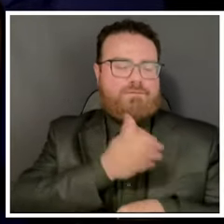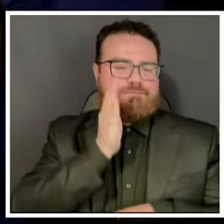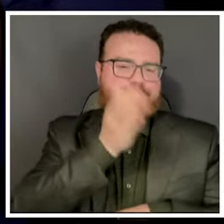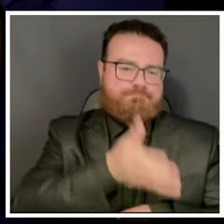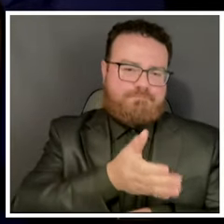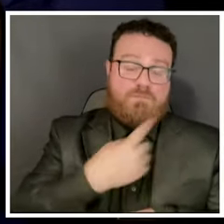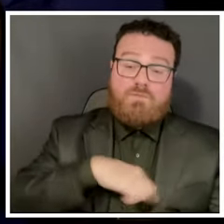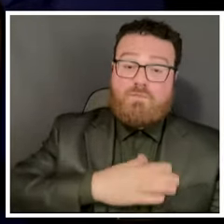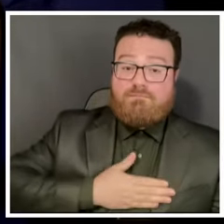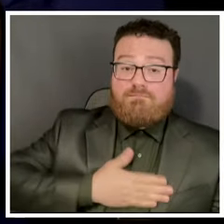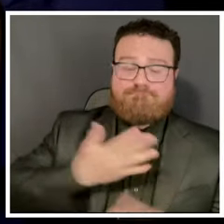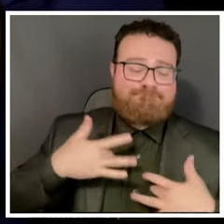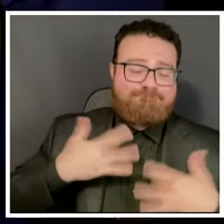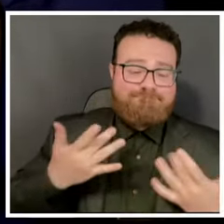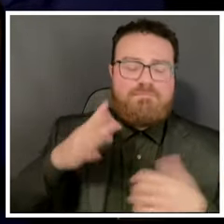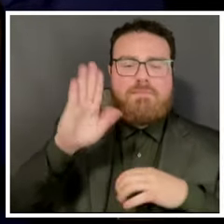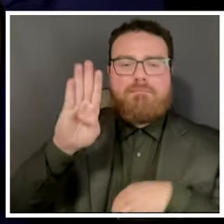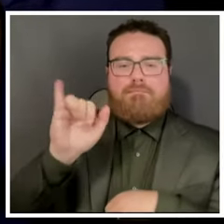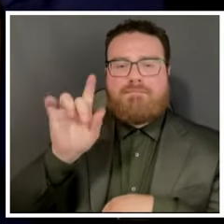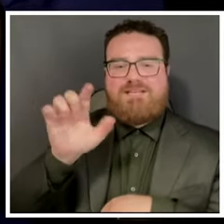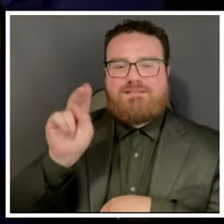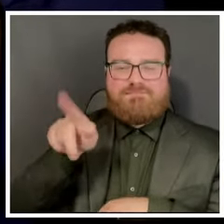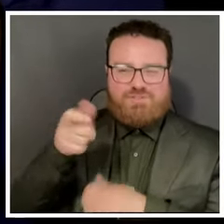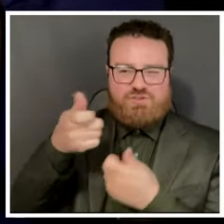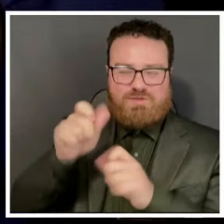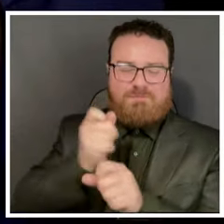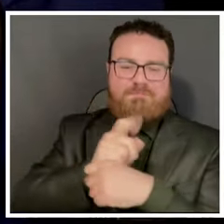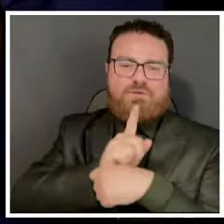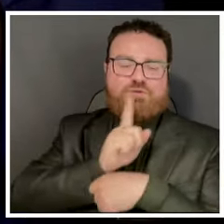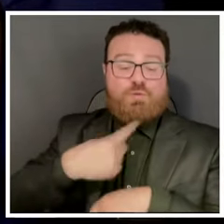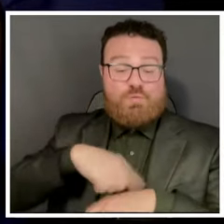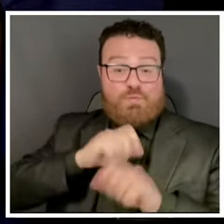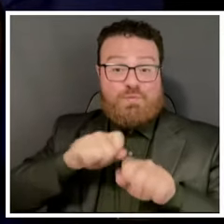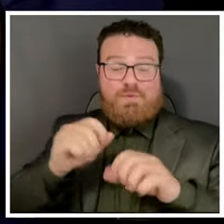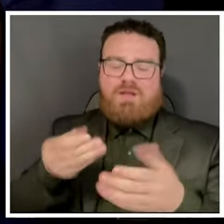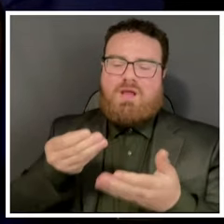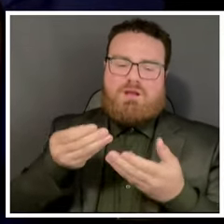to upgrade to a larger home that meets our needs.